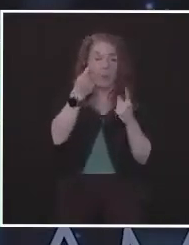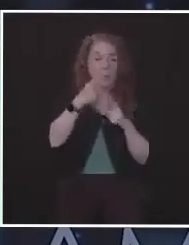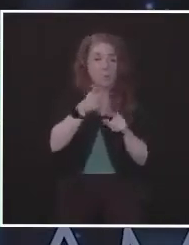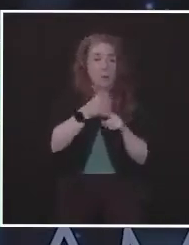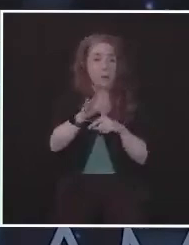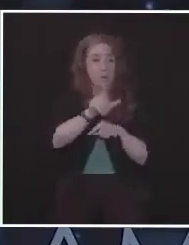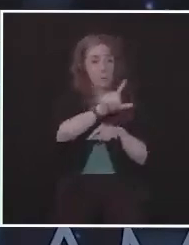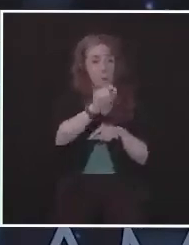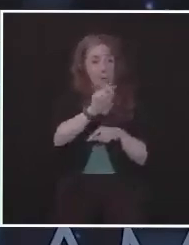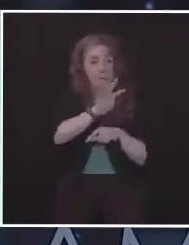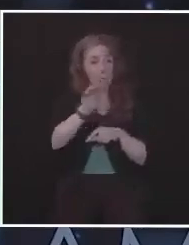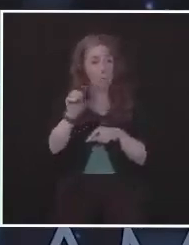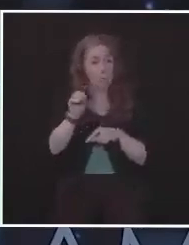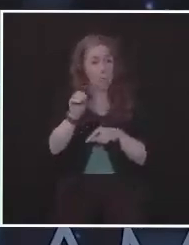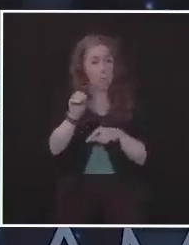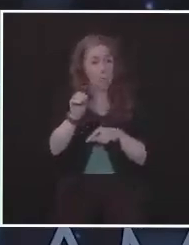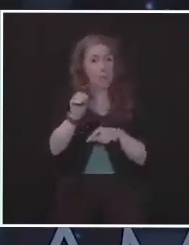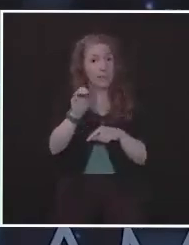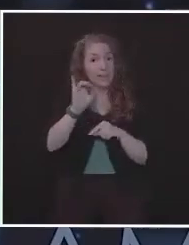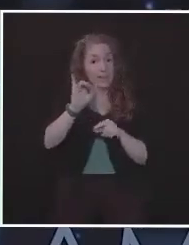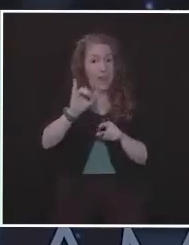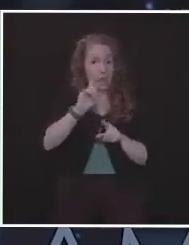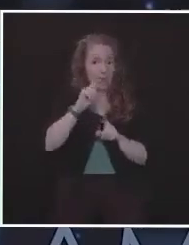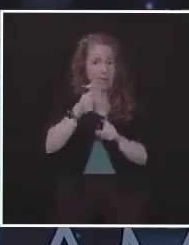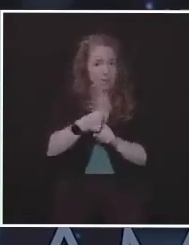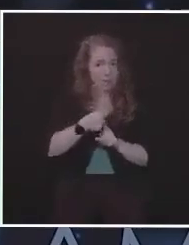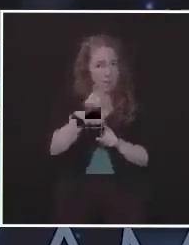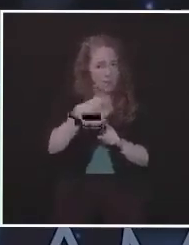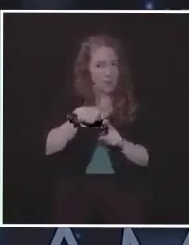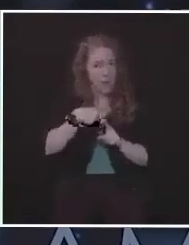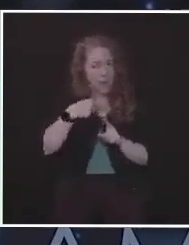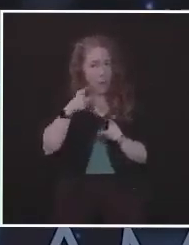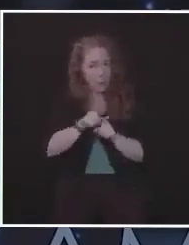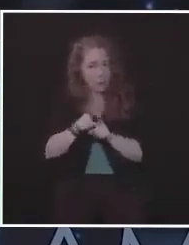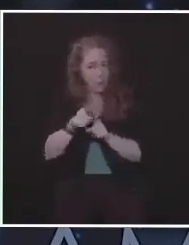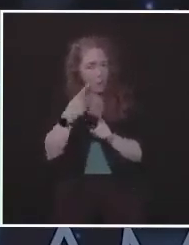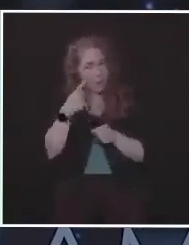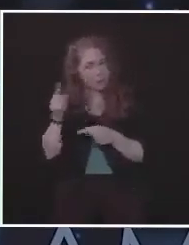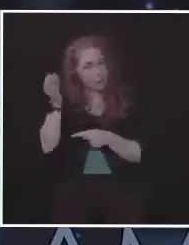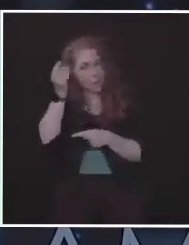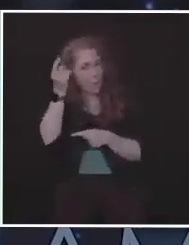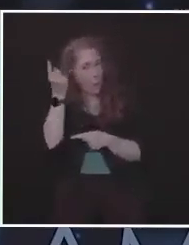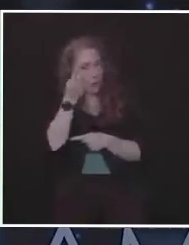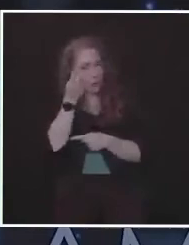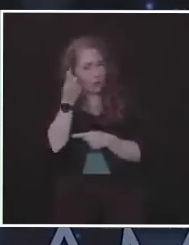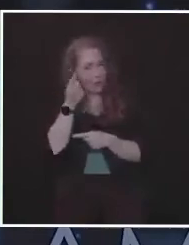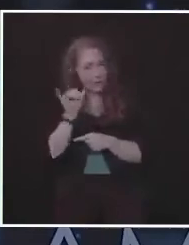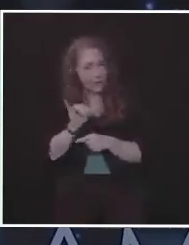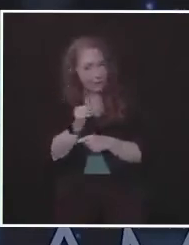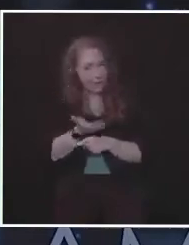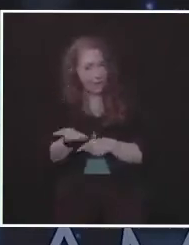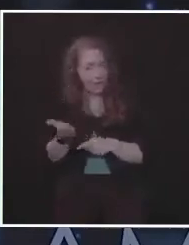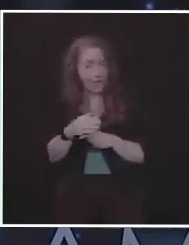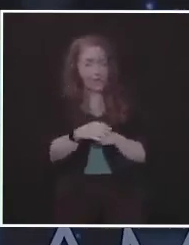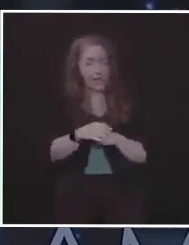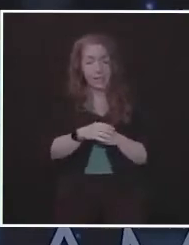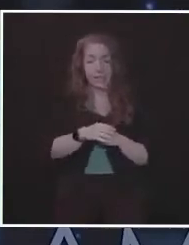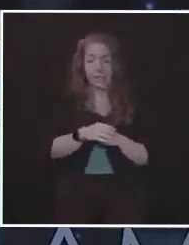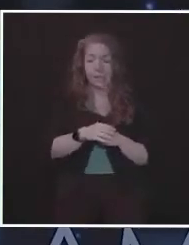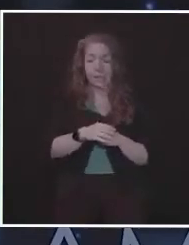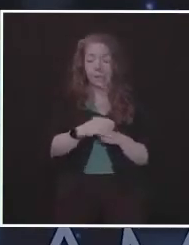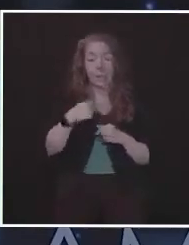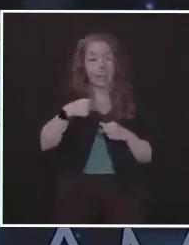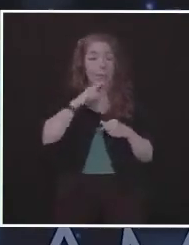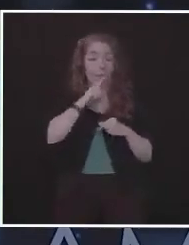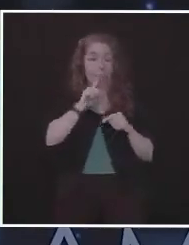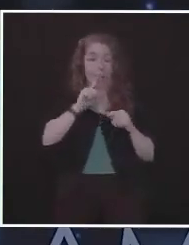spending a lot of my time thinking about that too. And in particular, we haven't talked about it today, but the